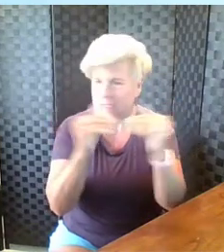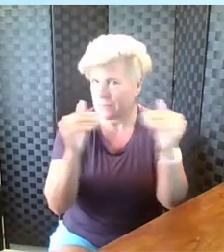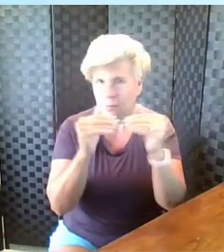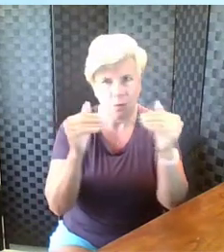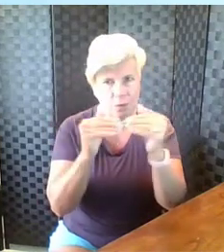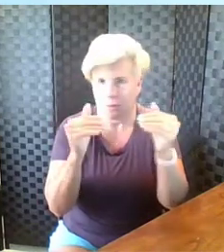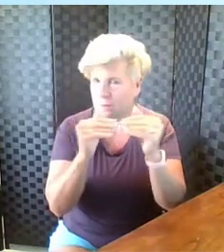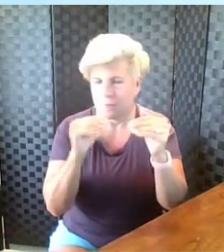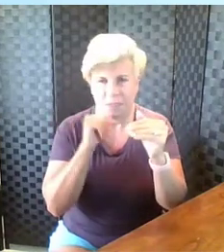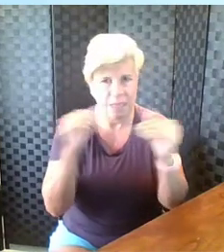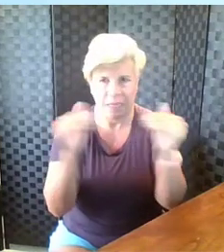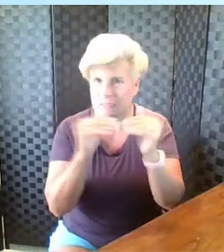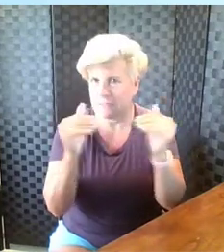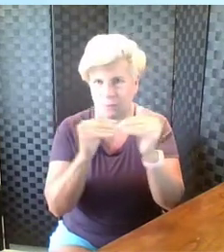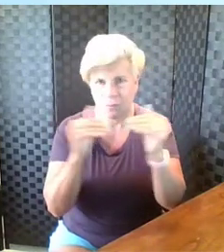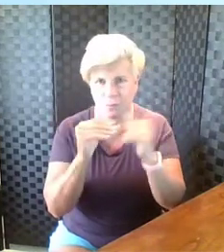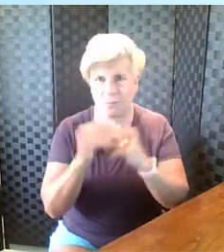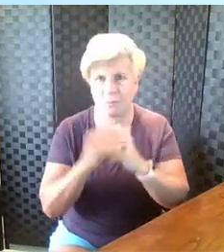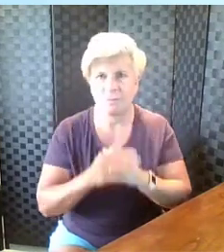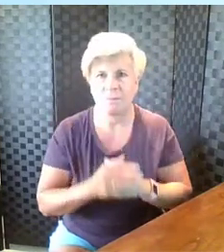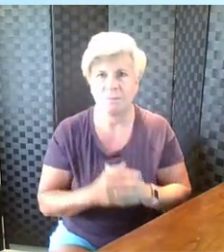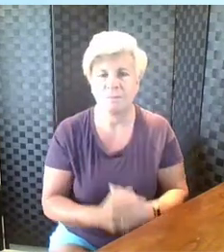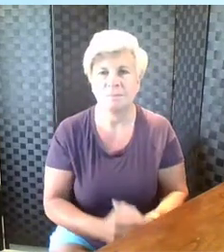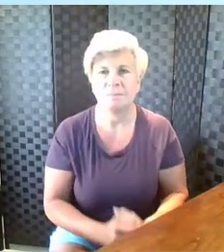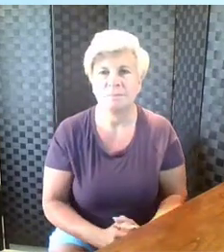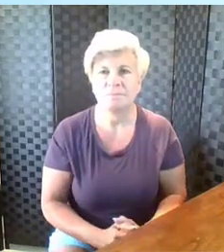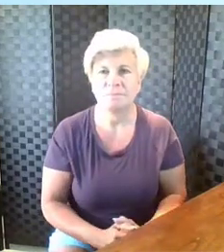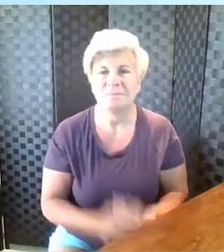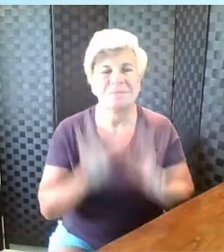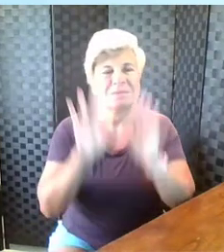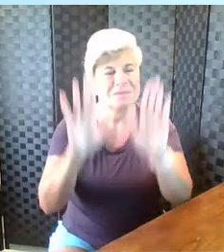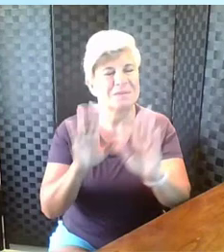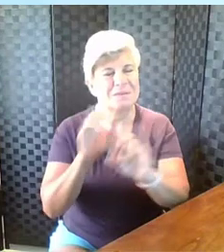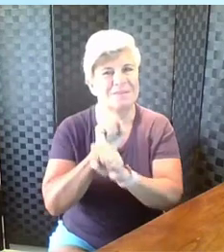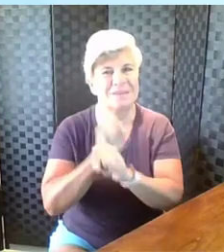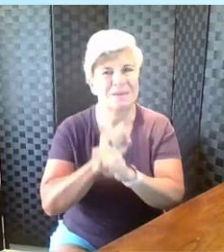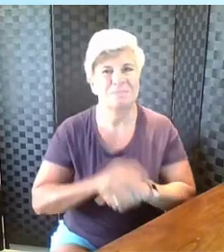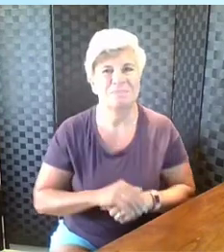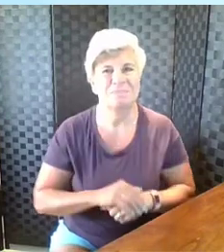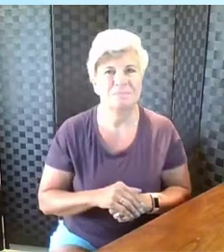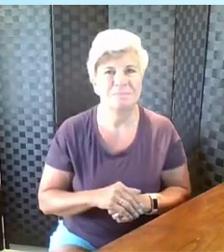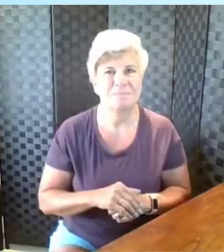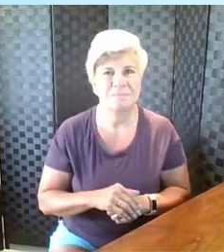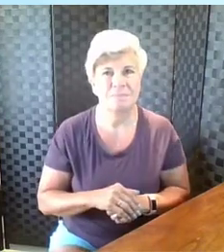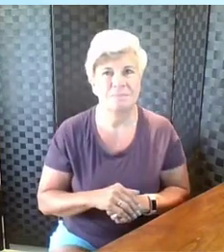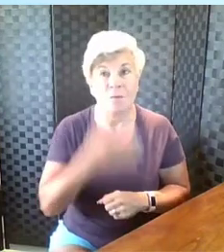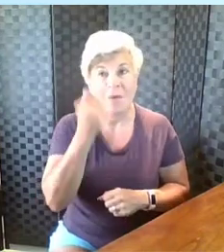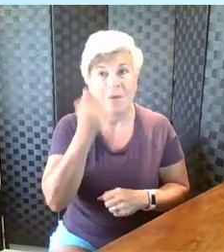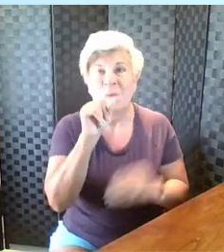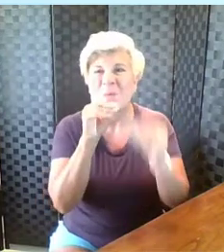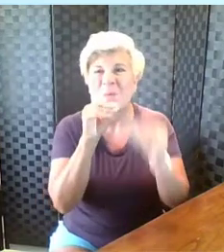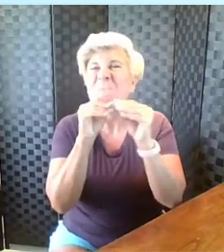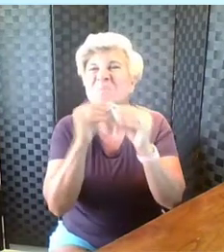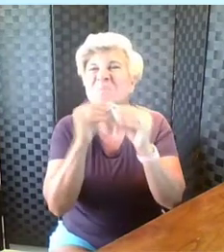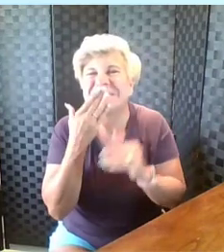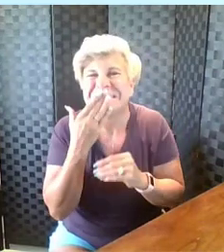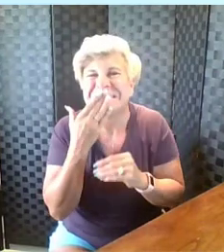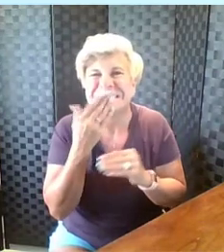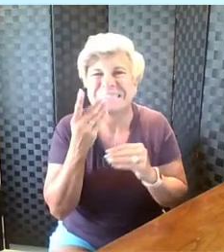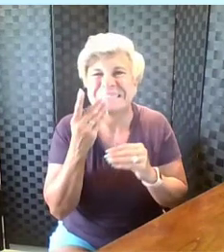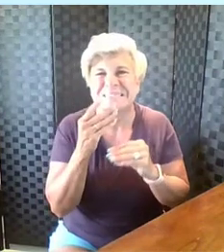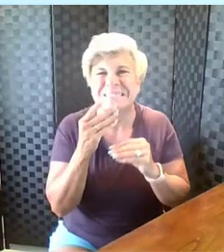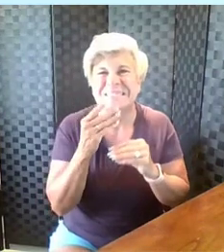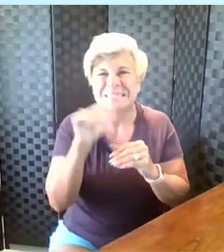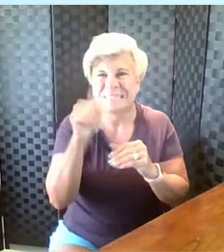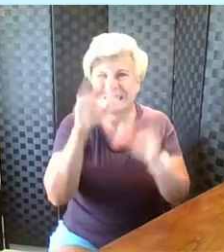X through the 2 groups. All right, great job. Now I forgot I had one more example with a tin frame. This is so